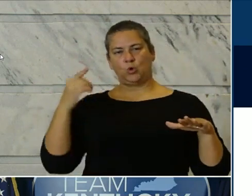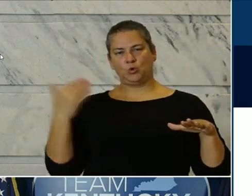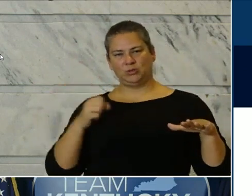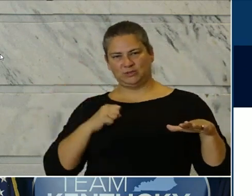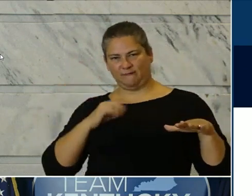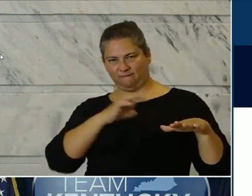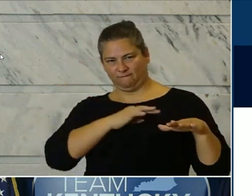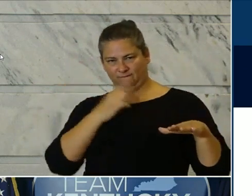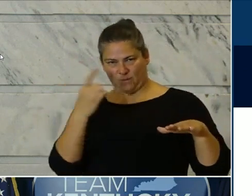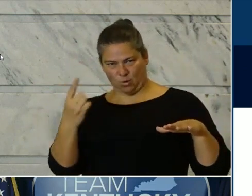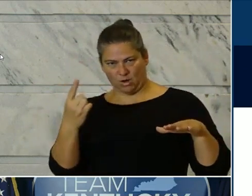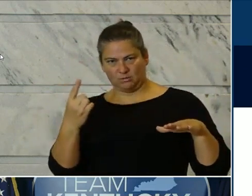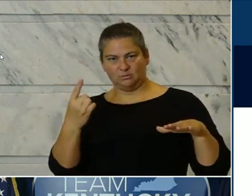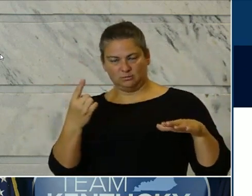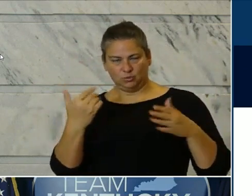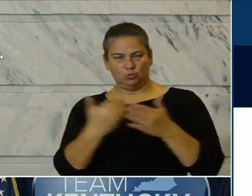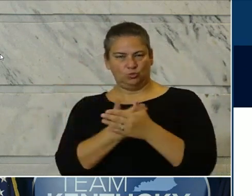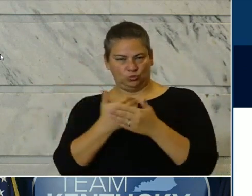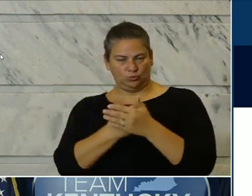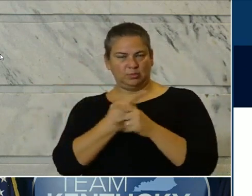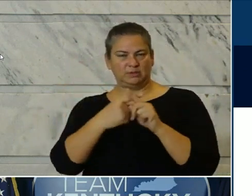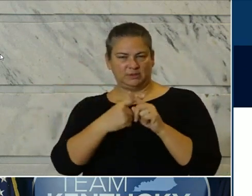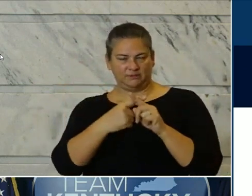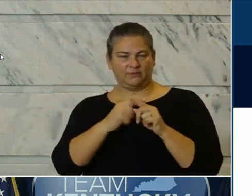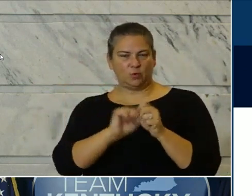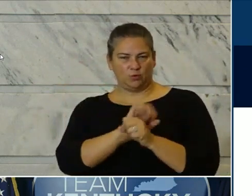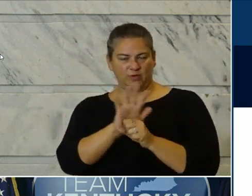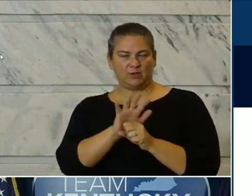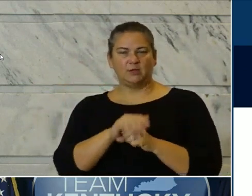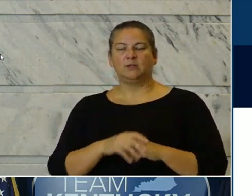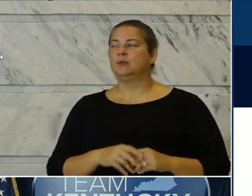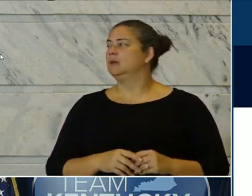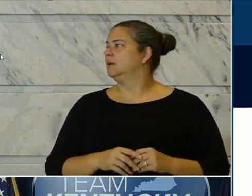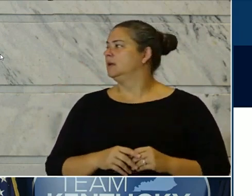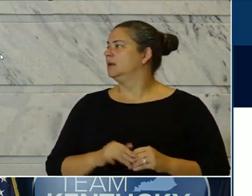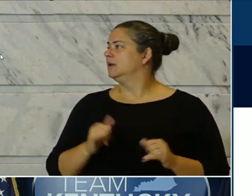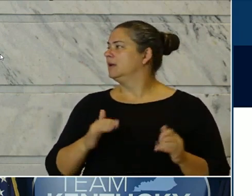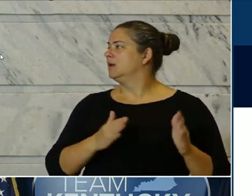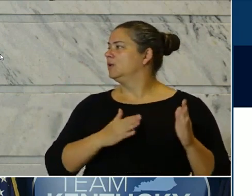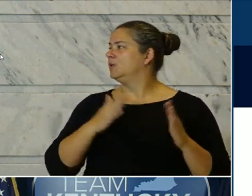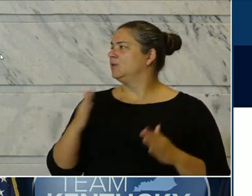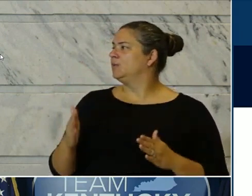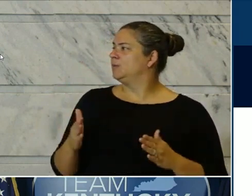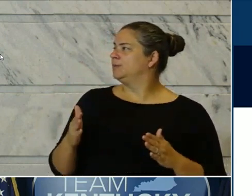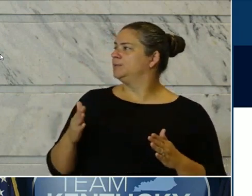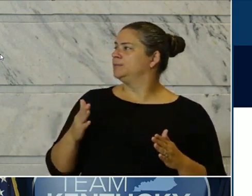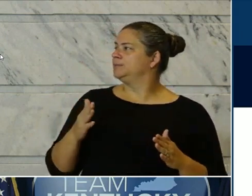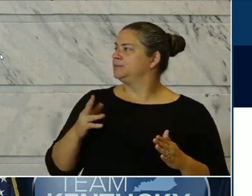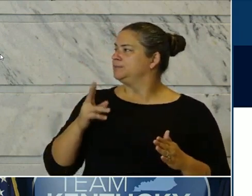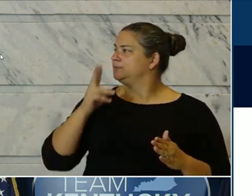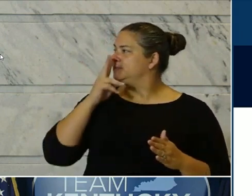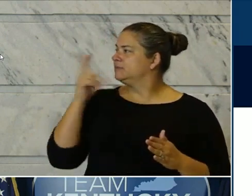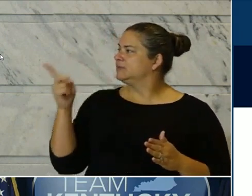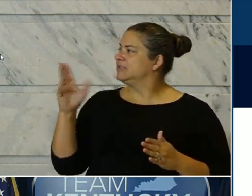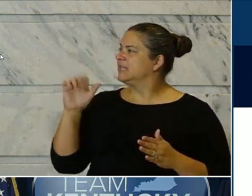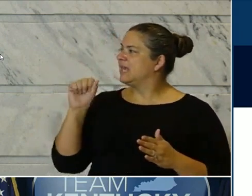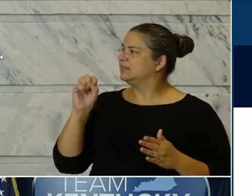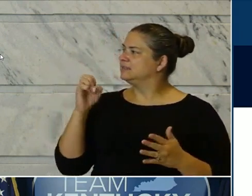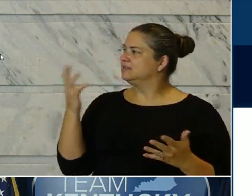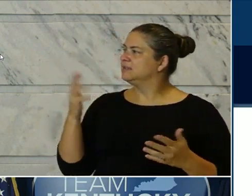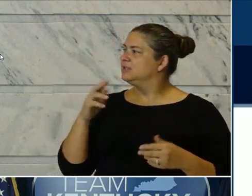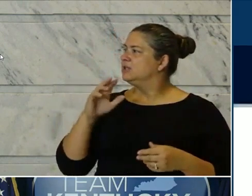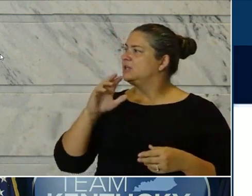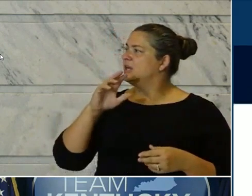staff, and now a few less schools with a case associated with it. Kentucky child